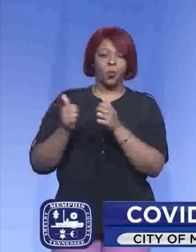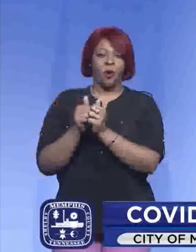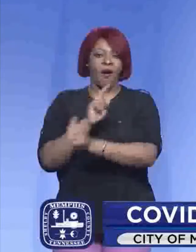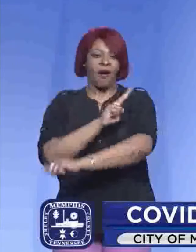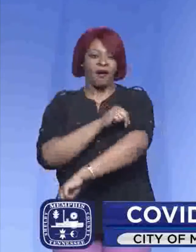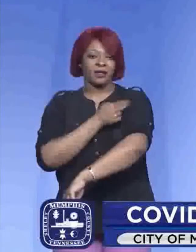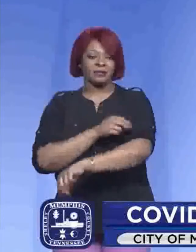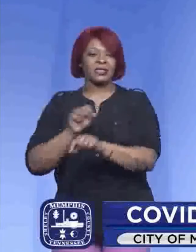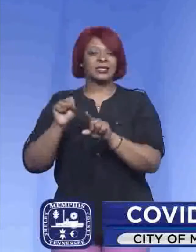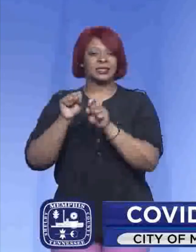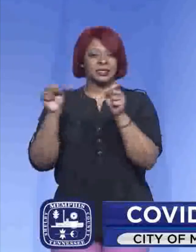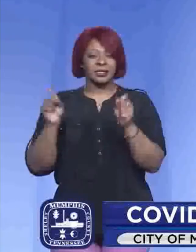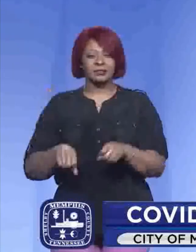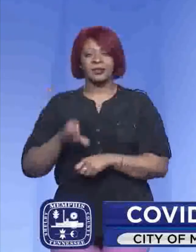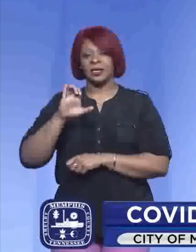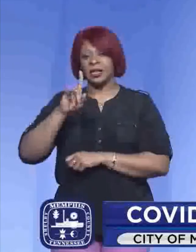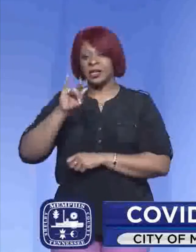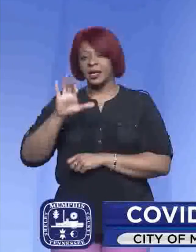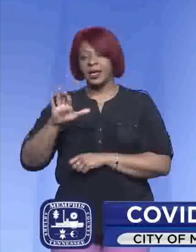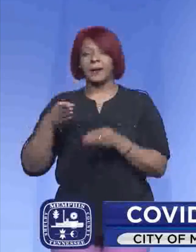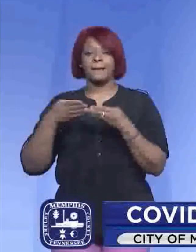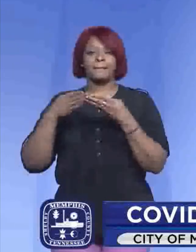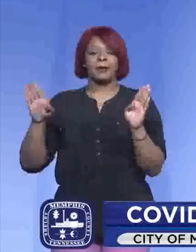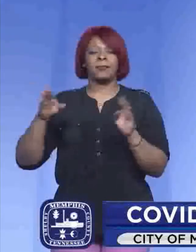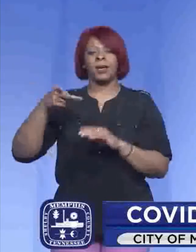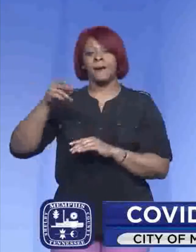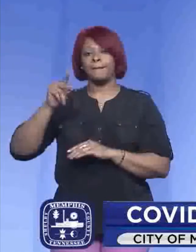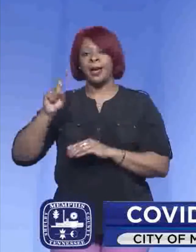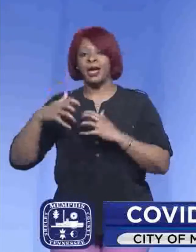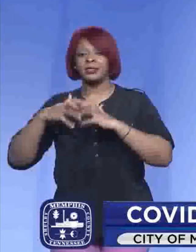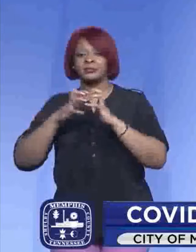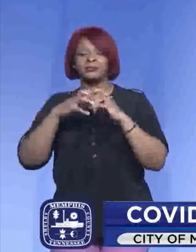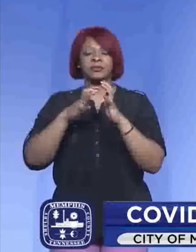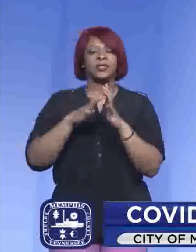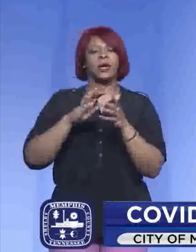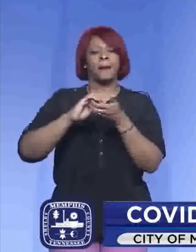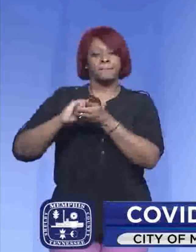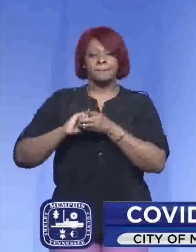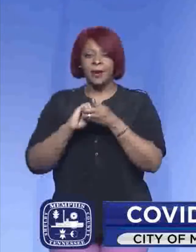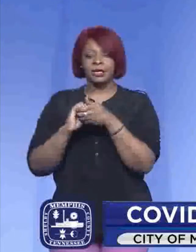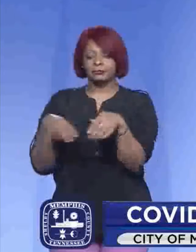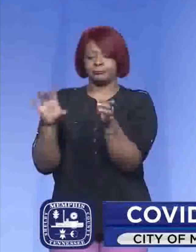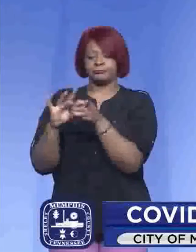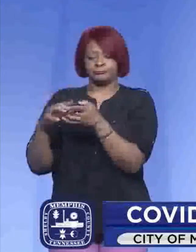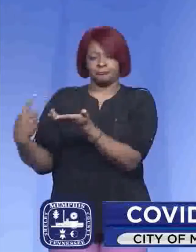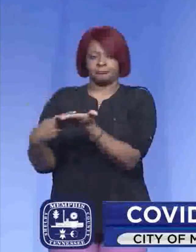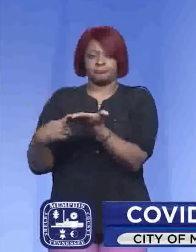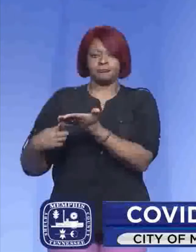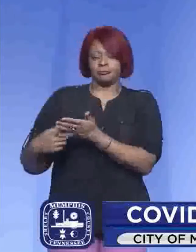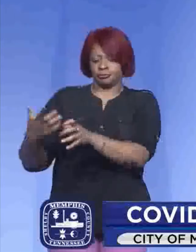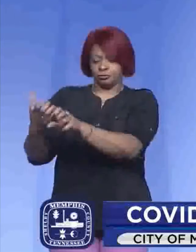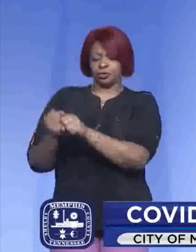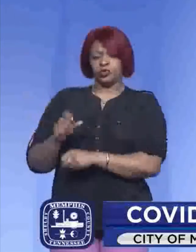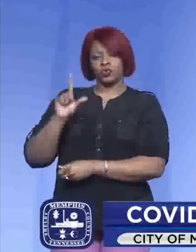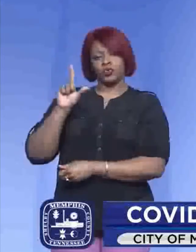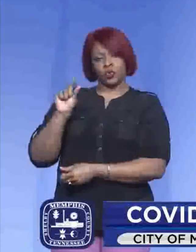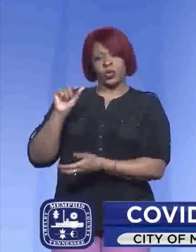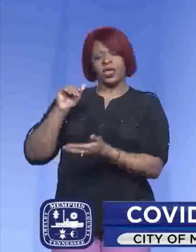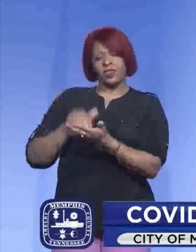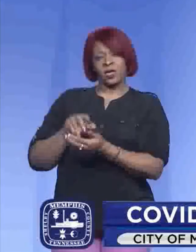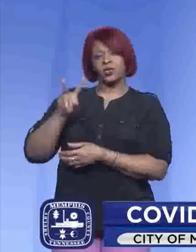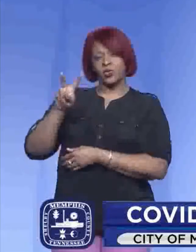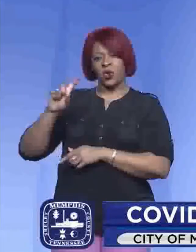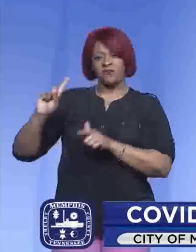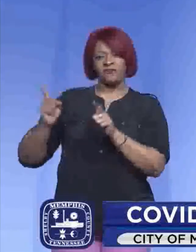systems, the clinics, our public pods, and all of our partners to say, okay, we're receiving 20,200 first